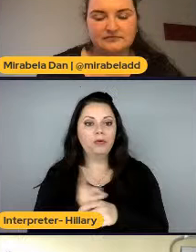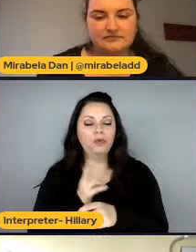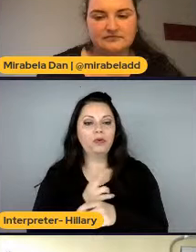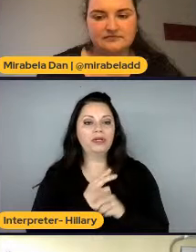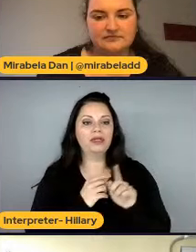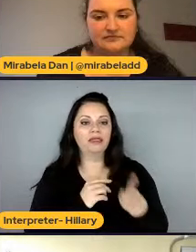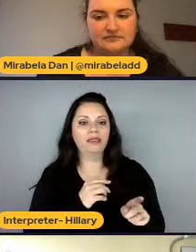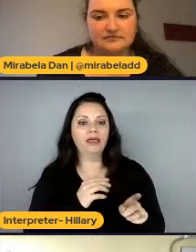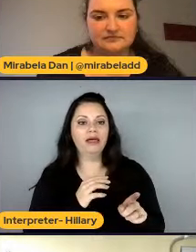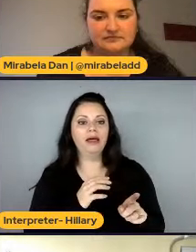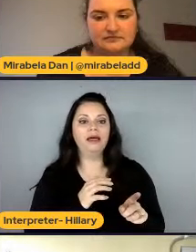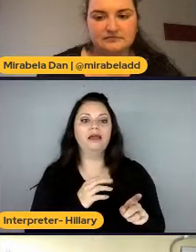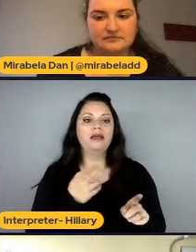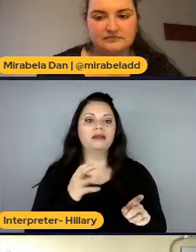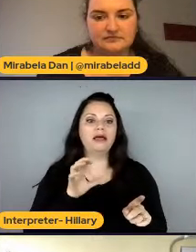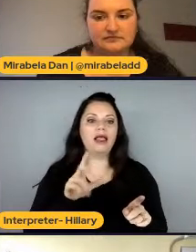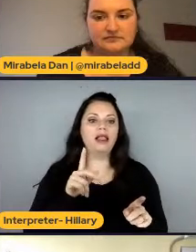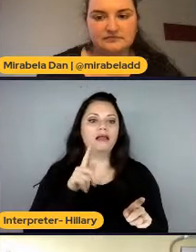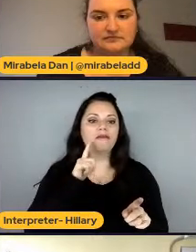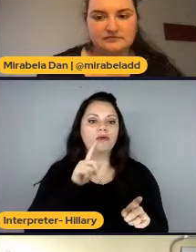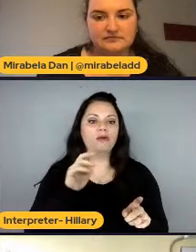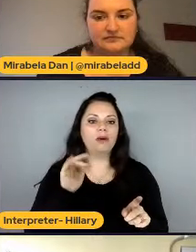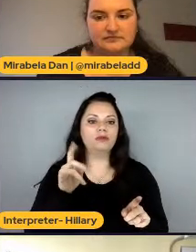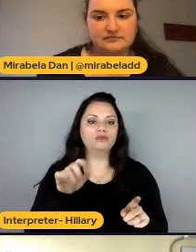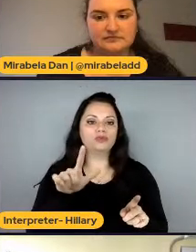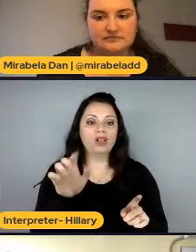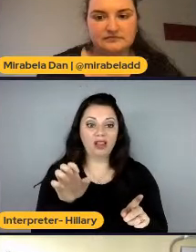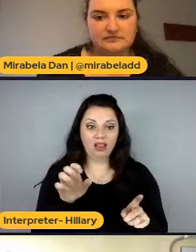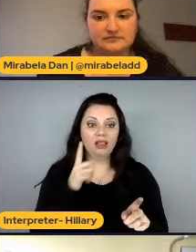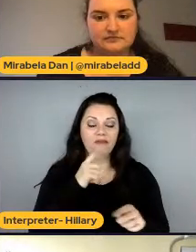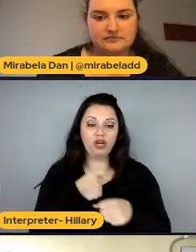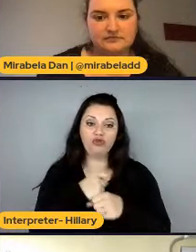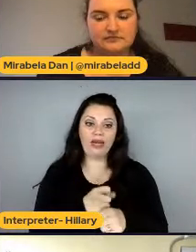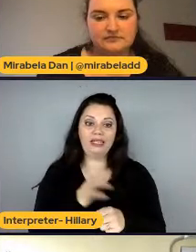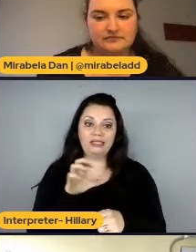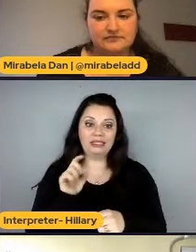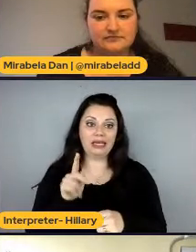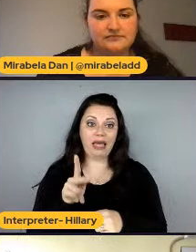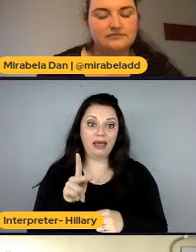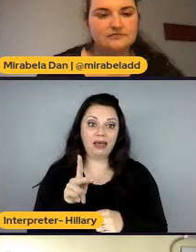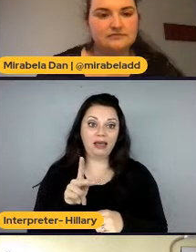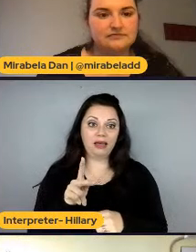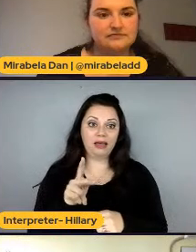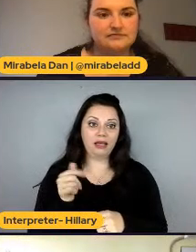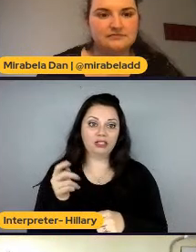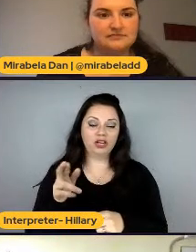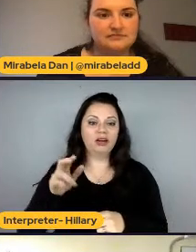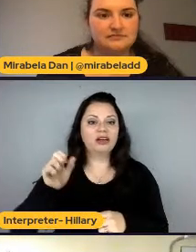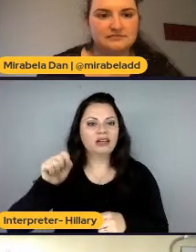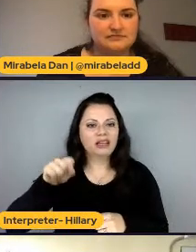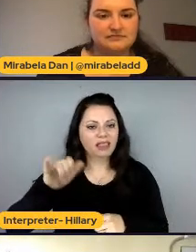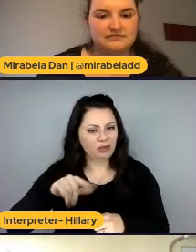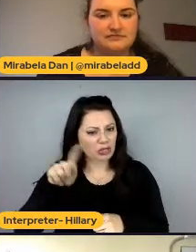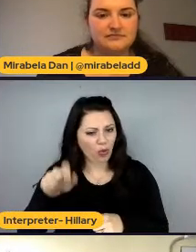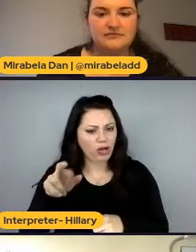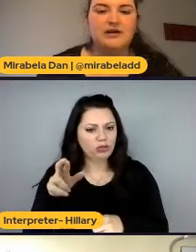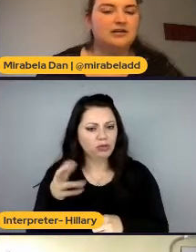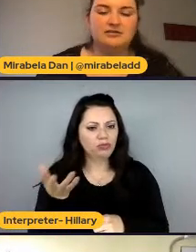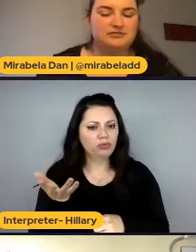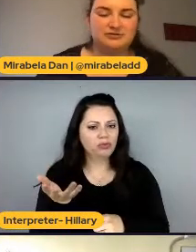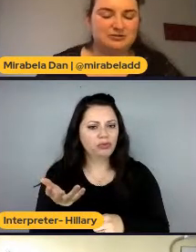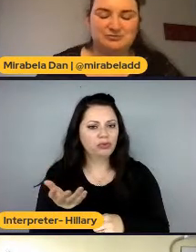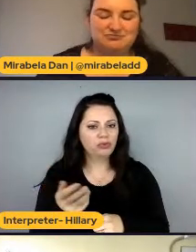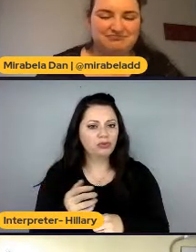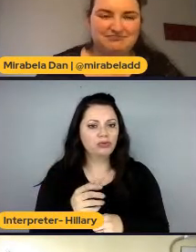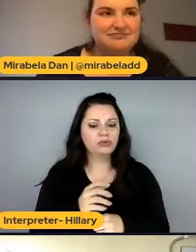module in terms of creating it with a CDK. Yep. Yeah. Was that a question or was it? Oh,